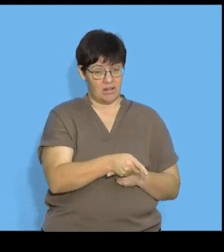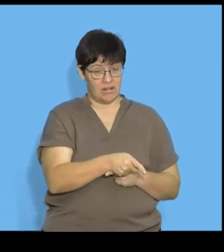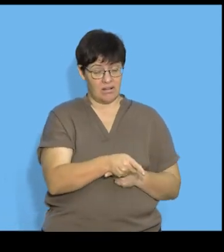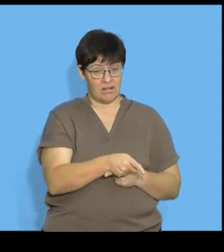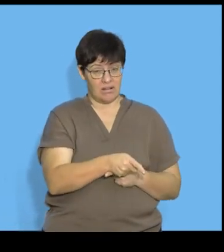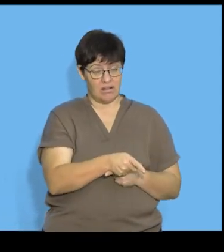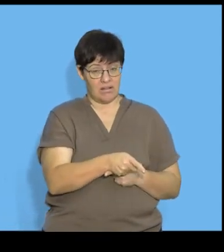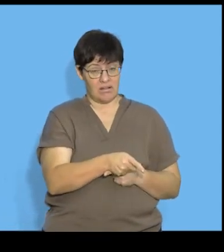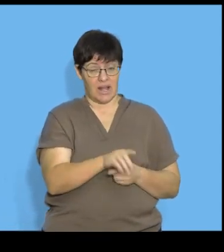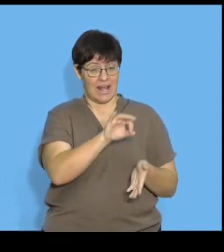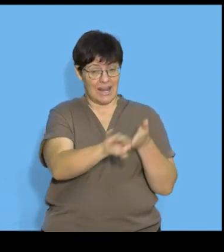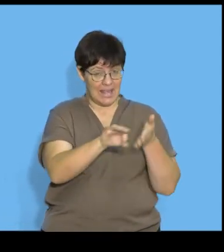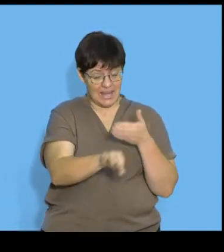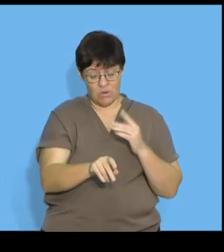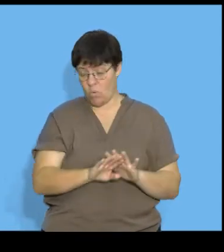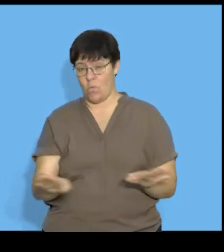was